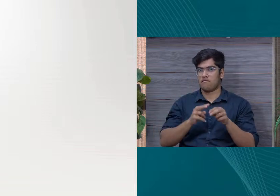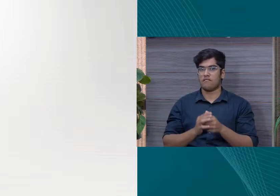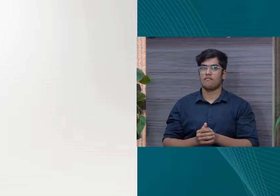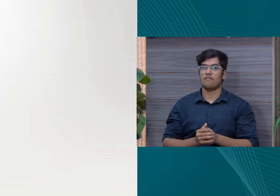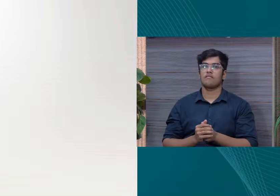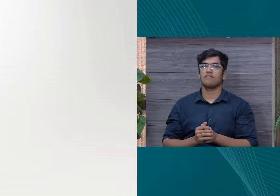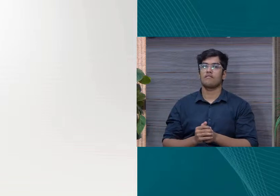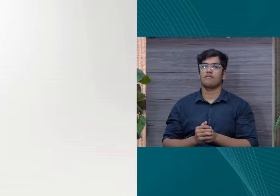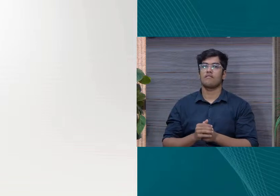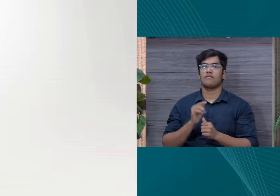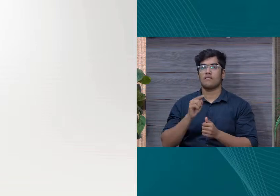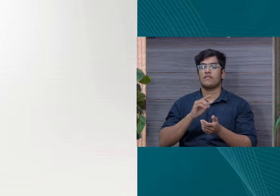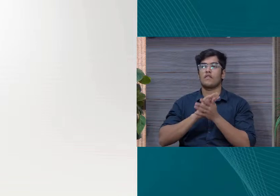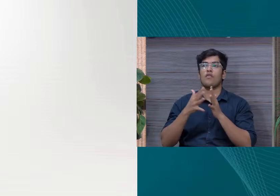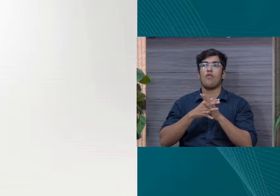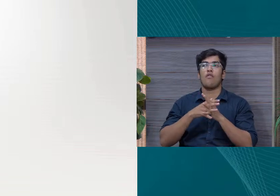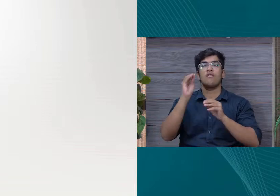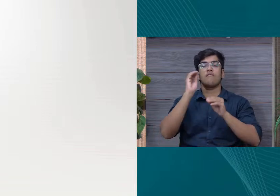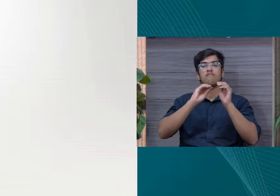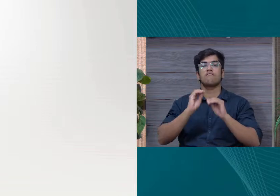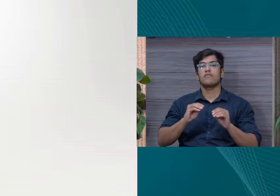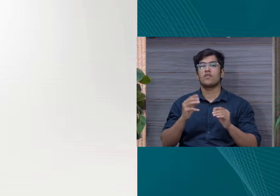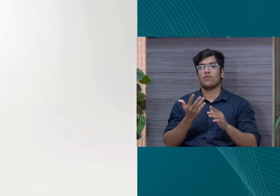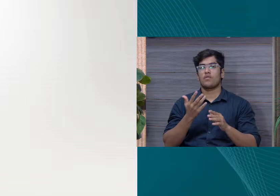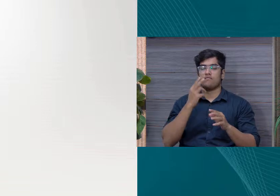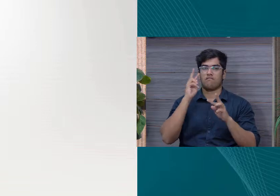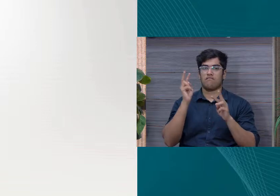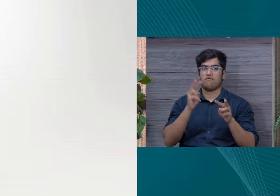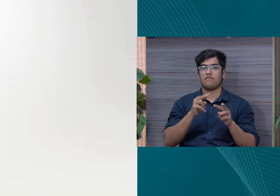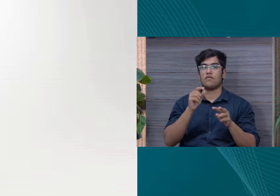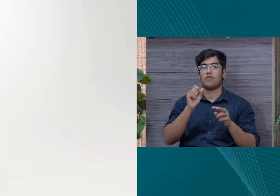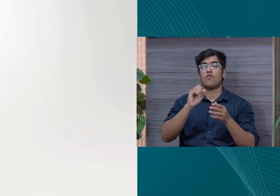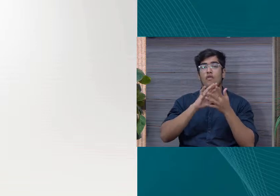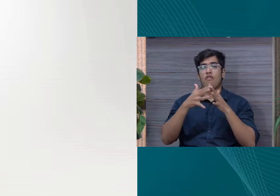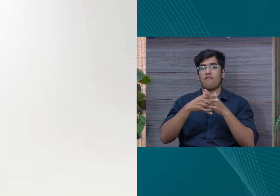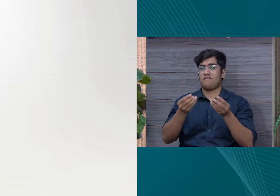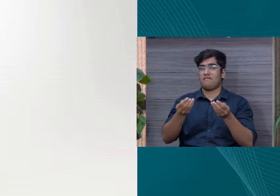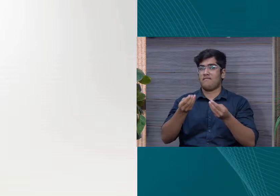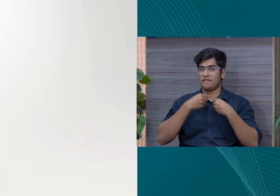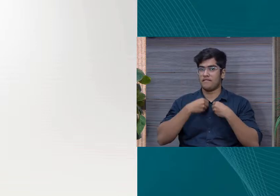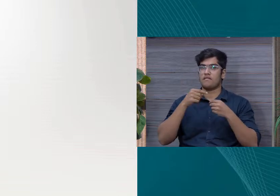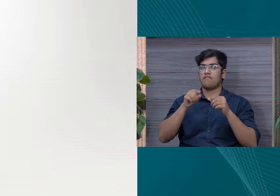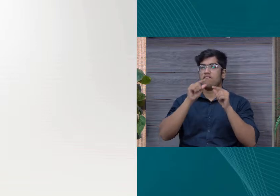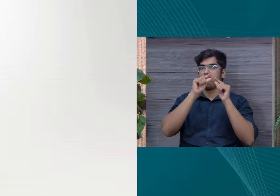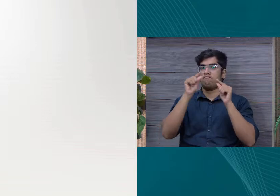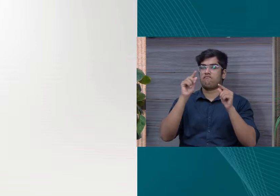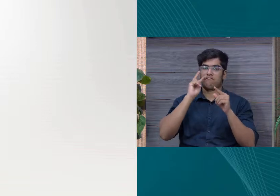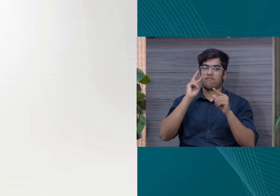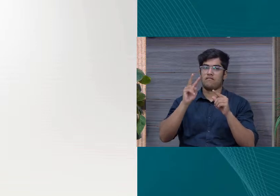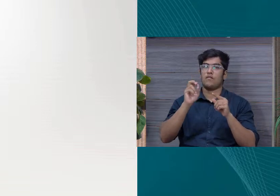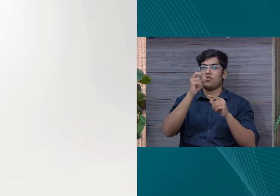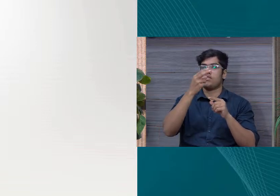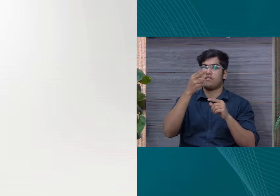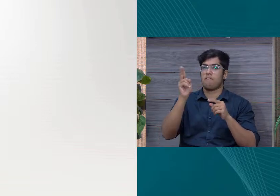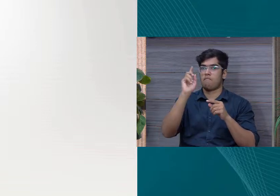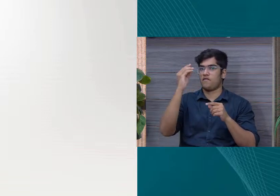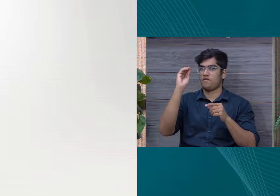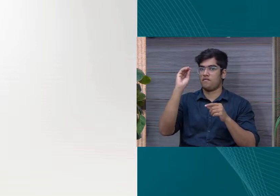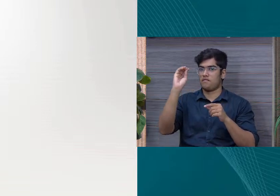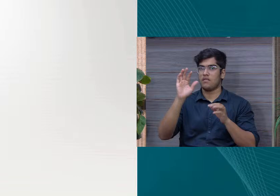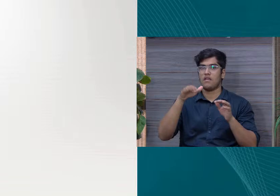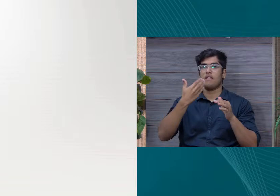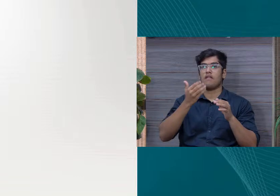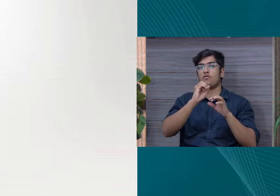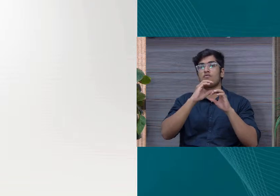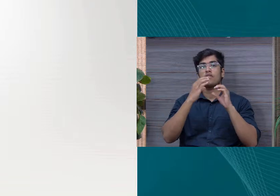is the homework submission format. Please submit your homework in this format. Write your name, then